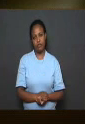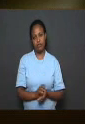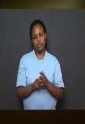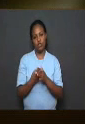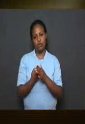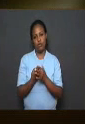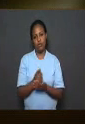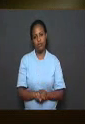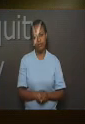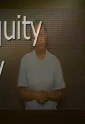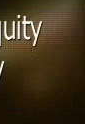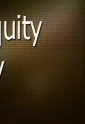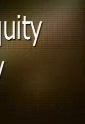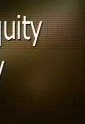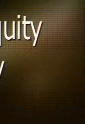Begin.